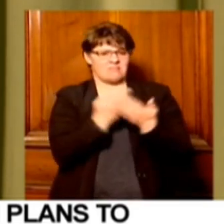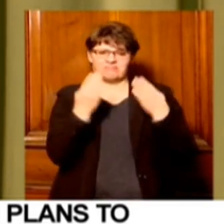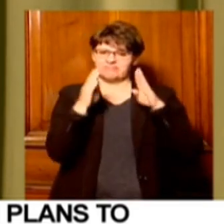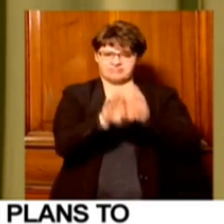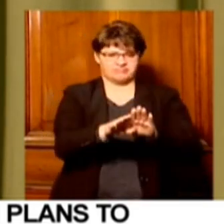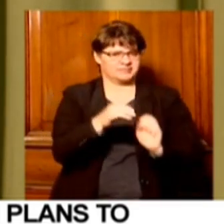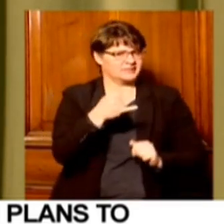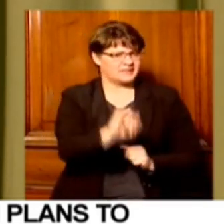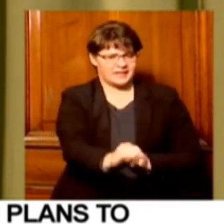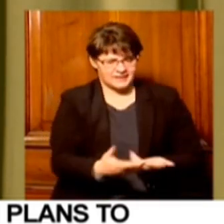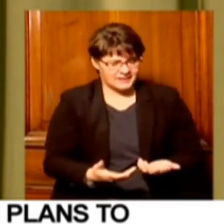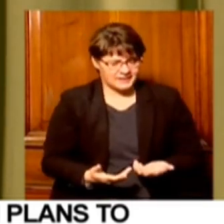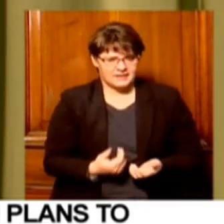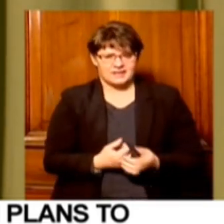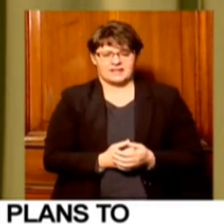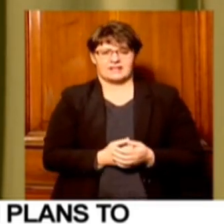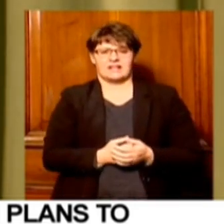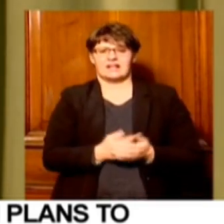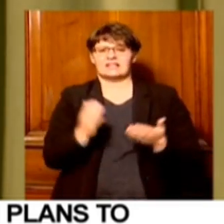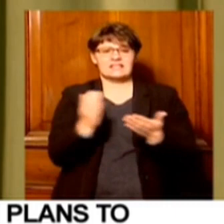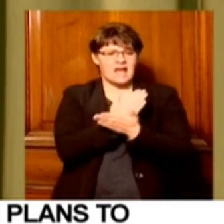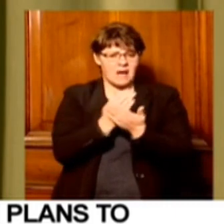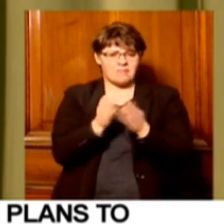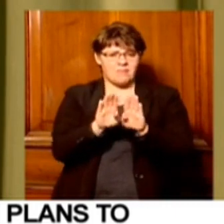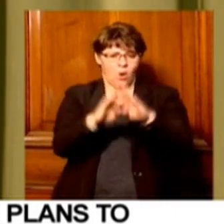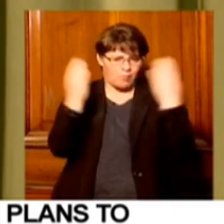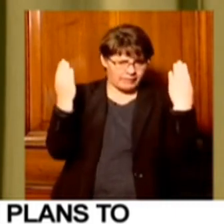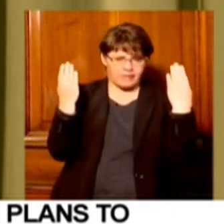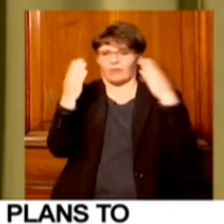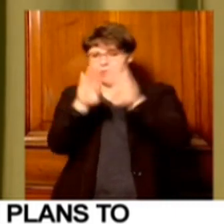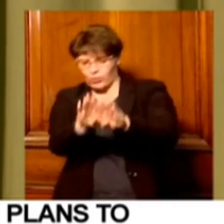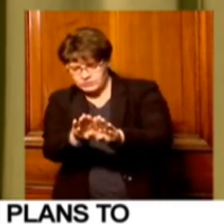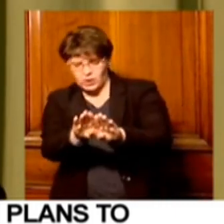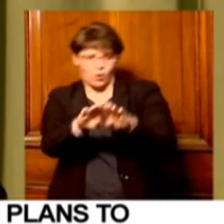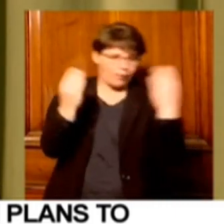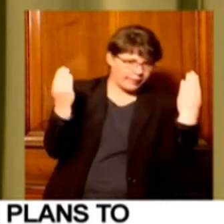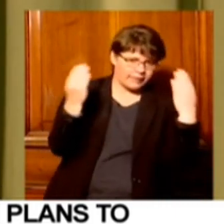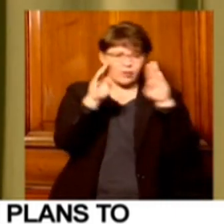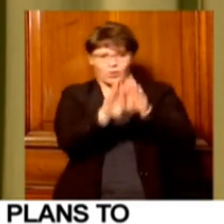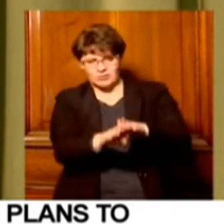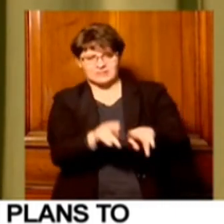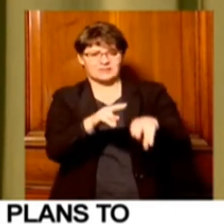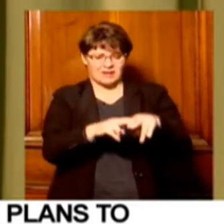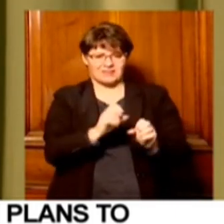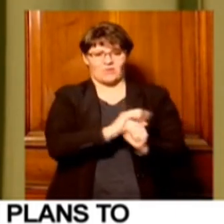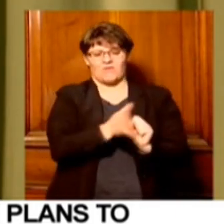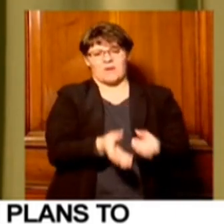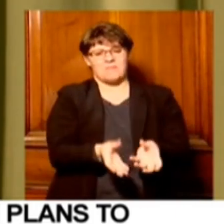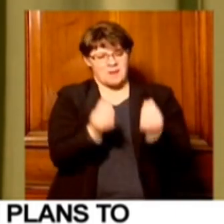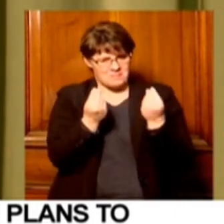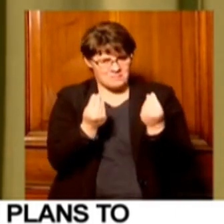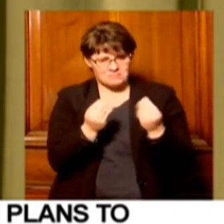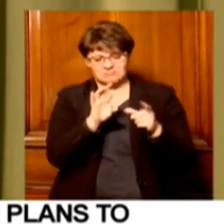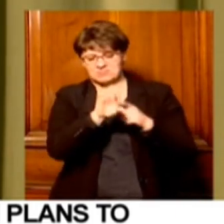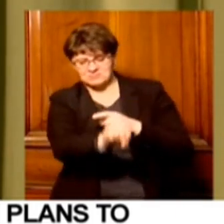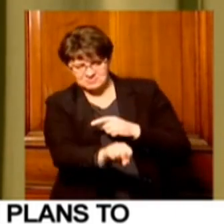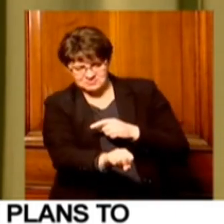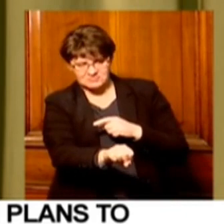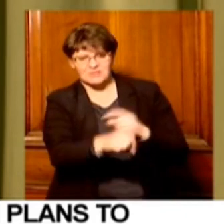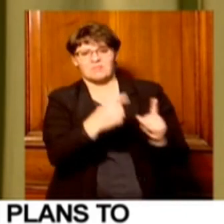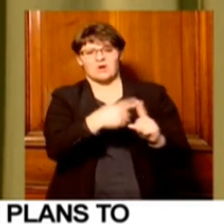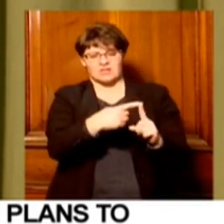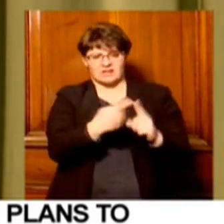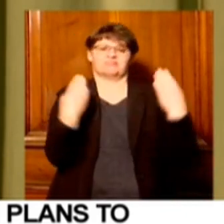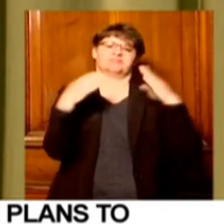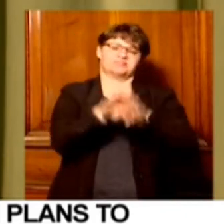some have been open and closed, and they're intermittent because each time they detect a positive case